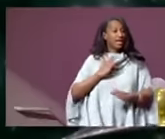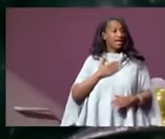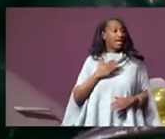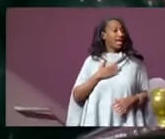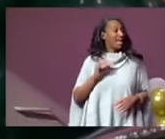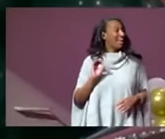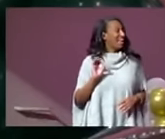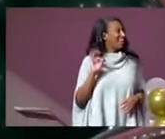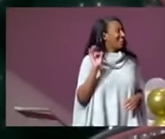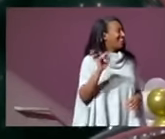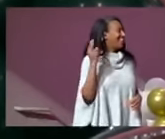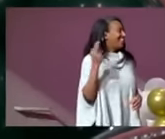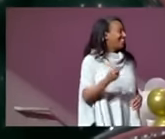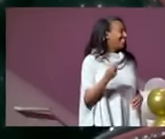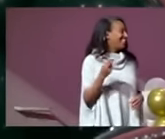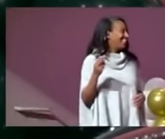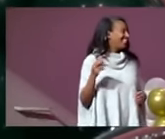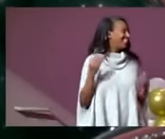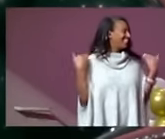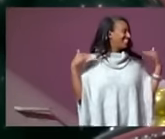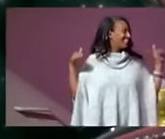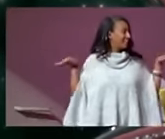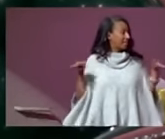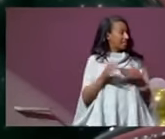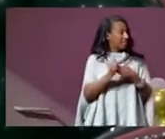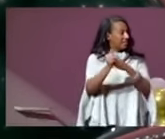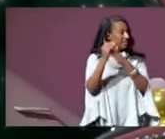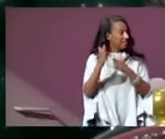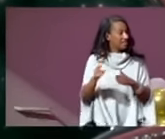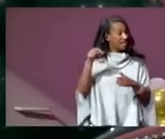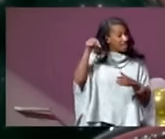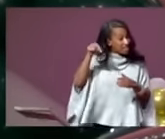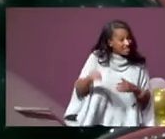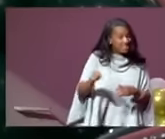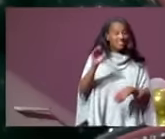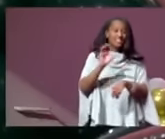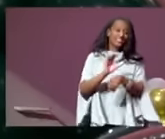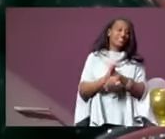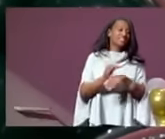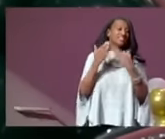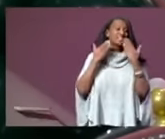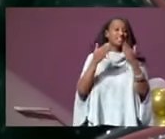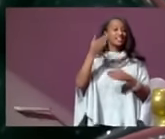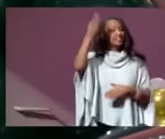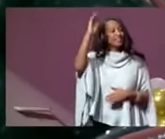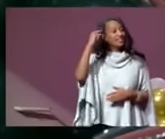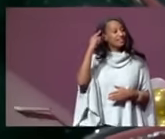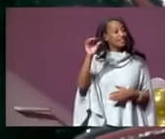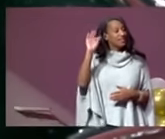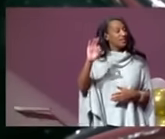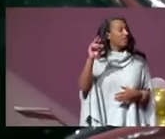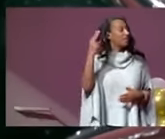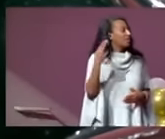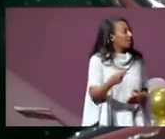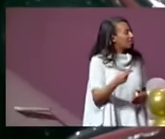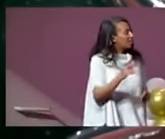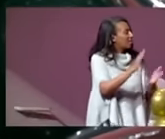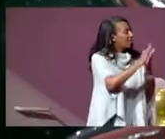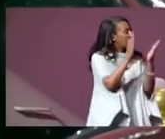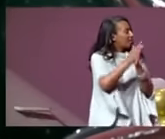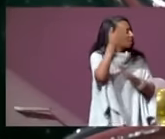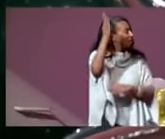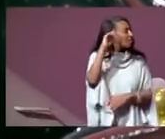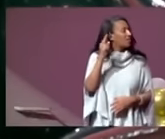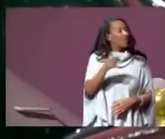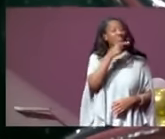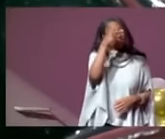house. We thank God for Reverend Dr. Frederick Douglass Haynes III. And we give God praise